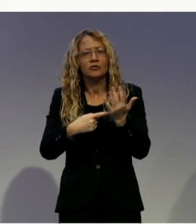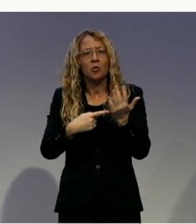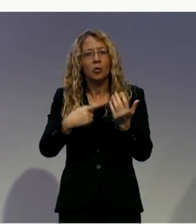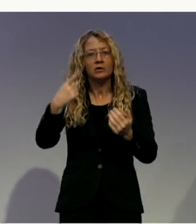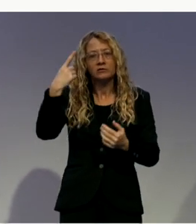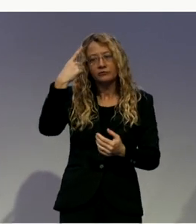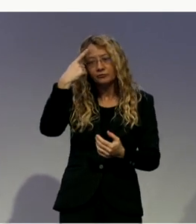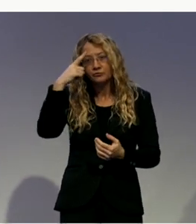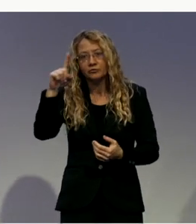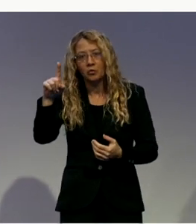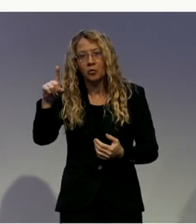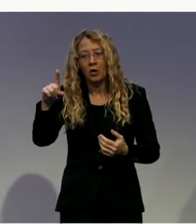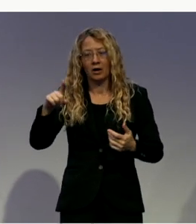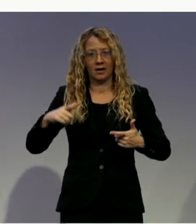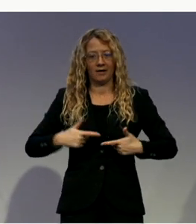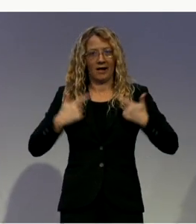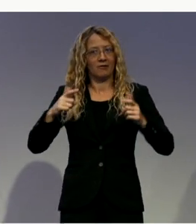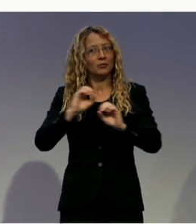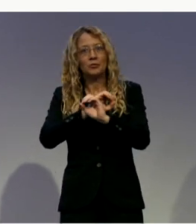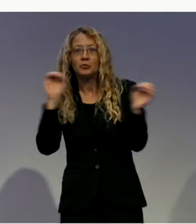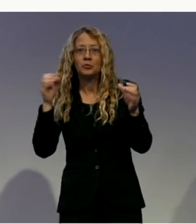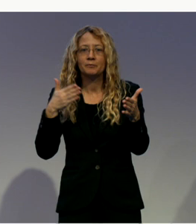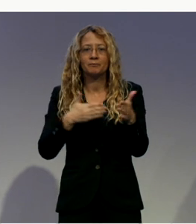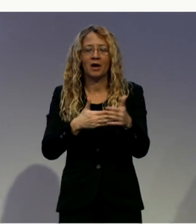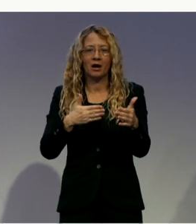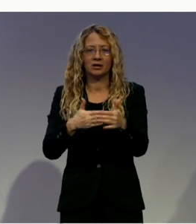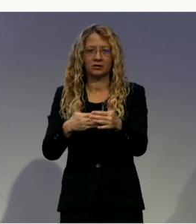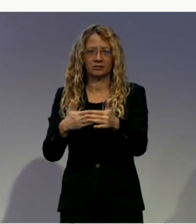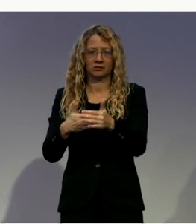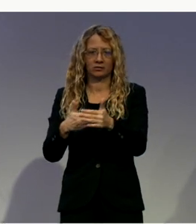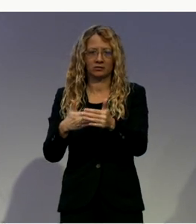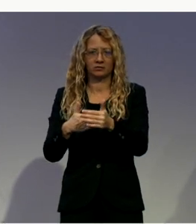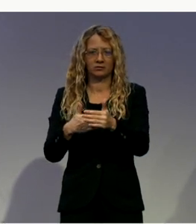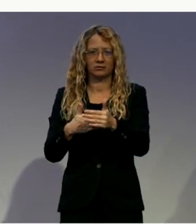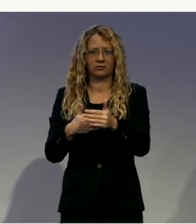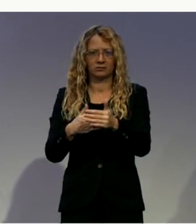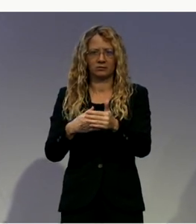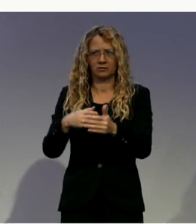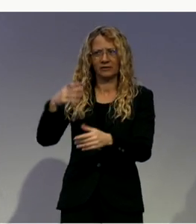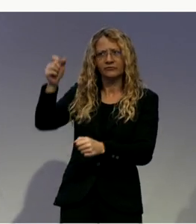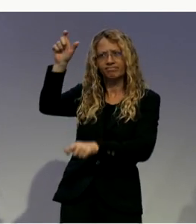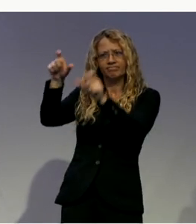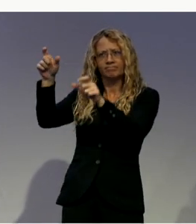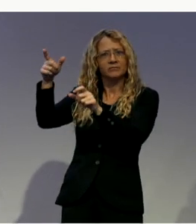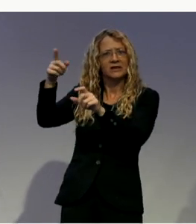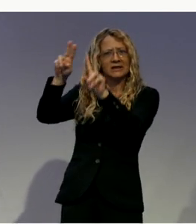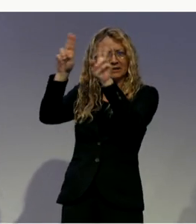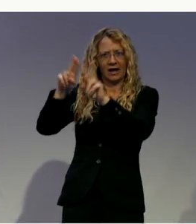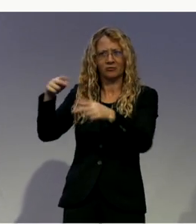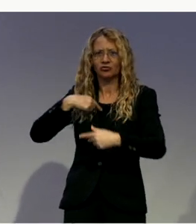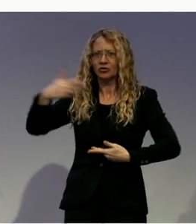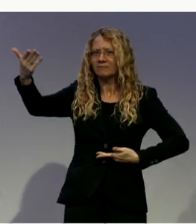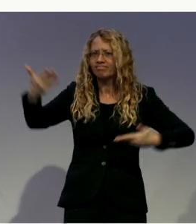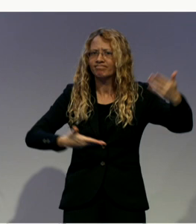speakers from international groups, and they joined us and shared their experiences.